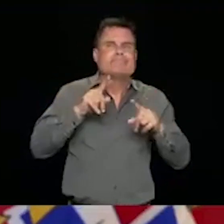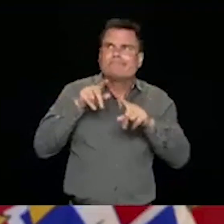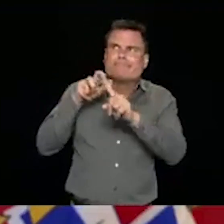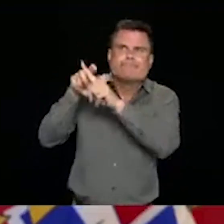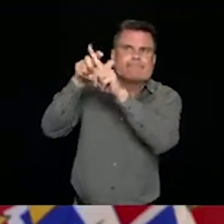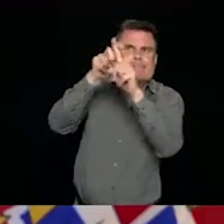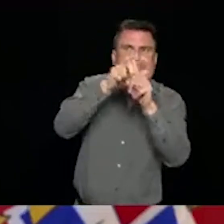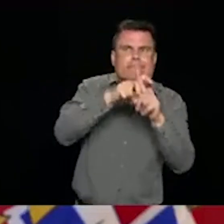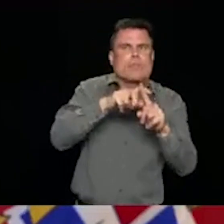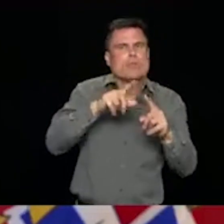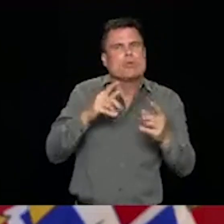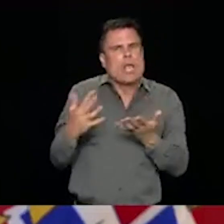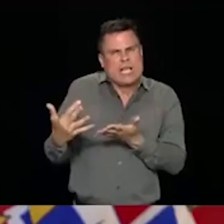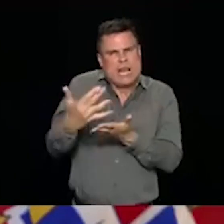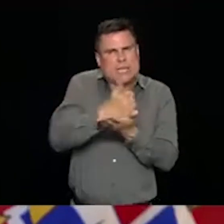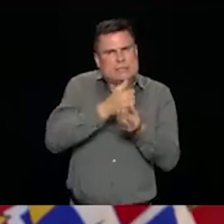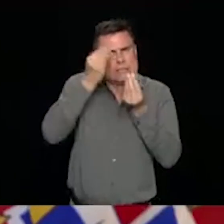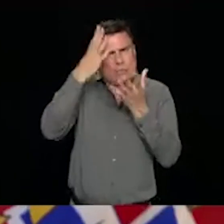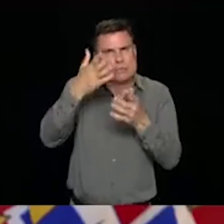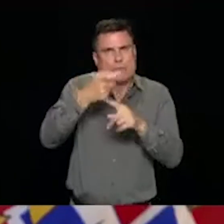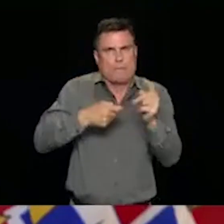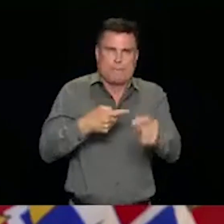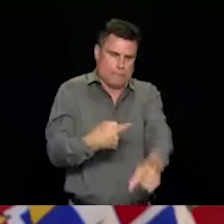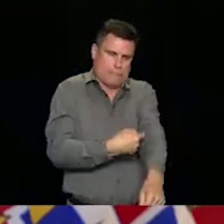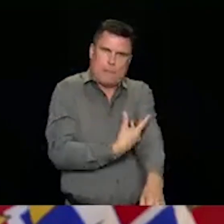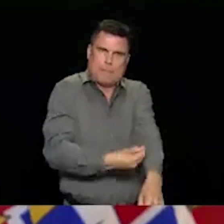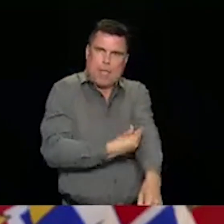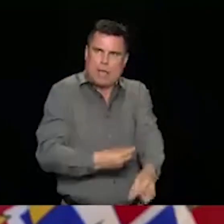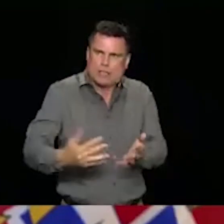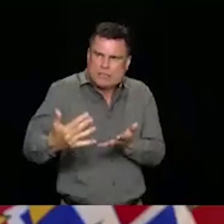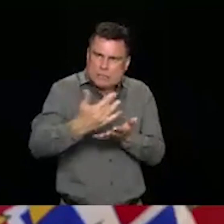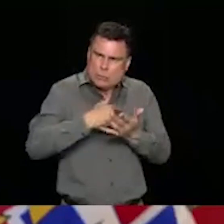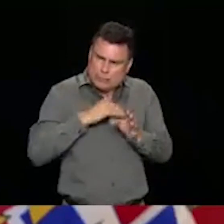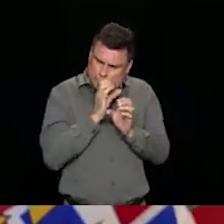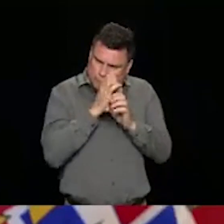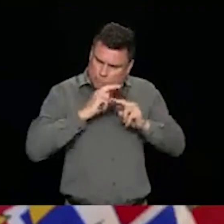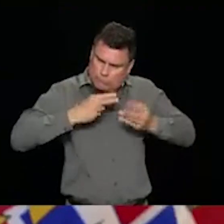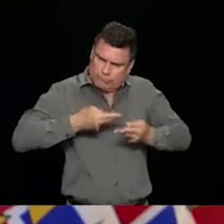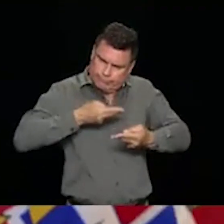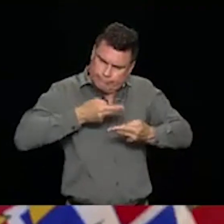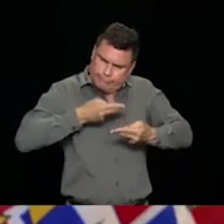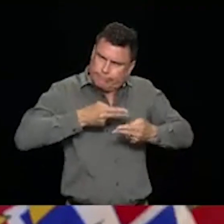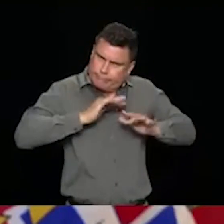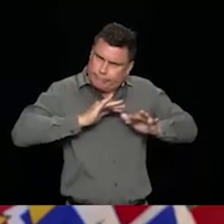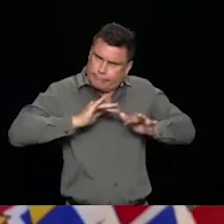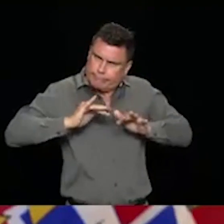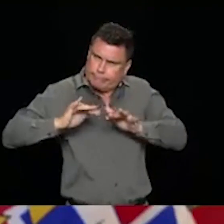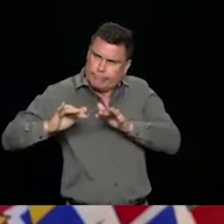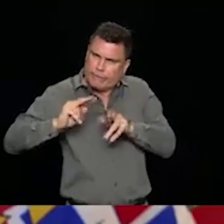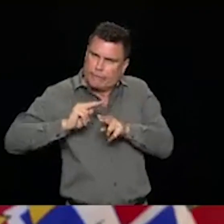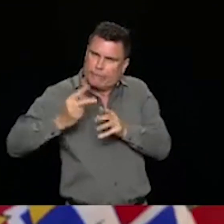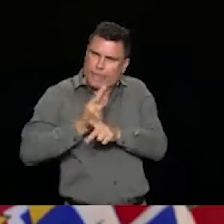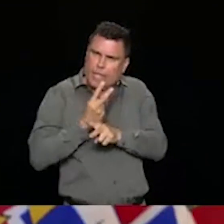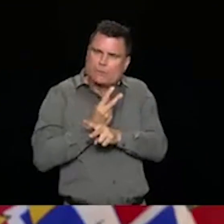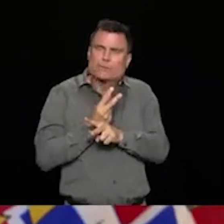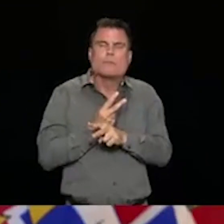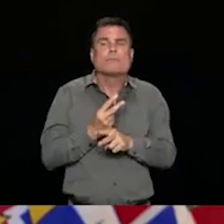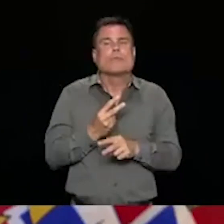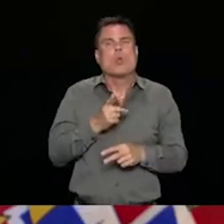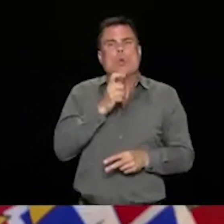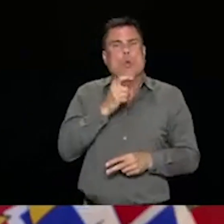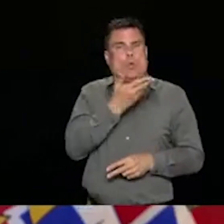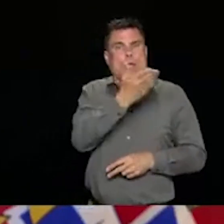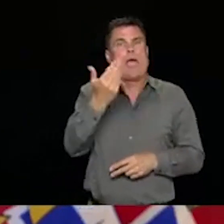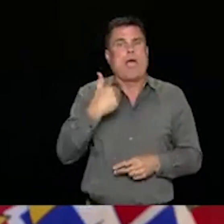which means it truly can tell if you have the illness, if you have the antibodies, and it can truly tell when you don't have the antibodies.